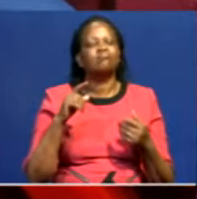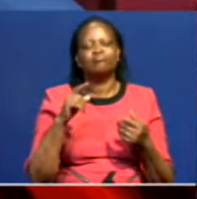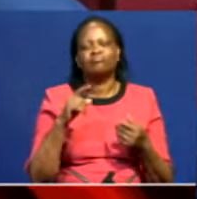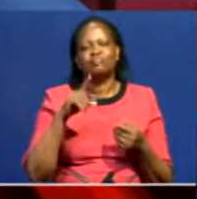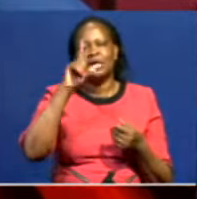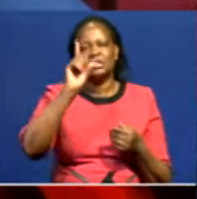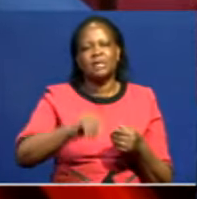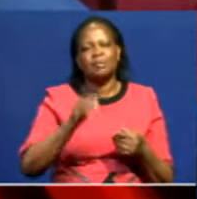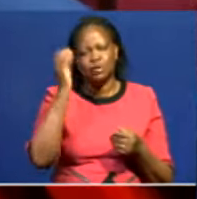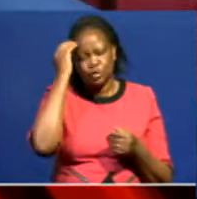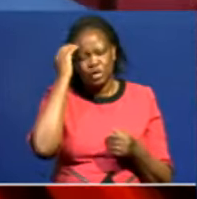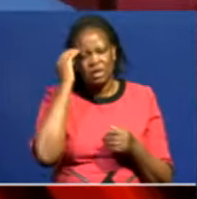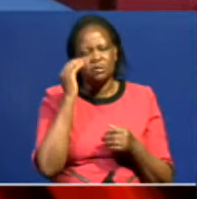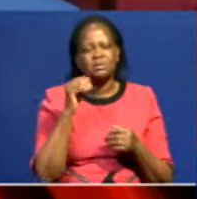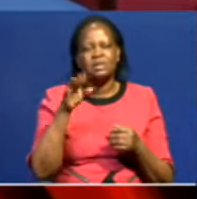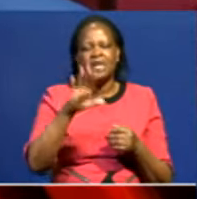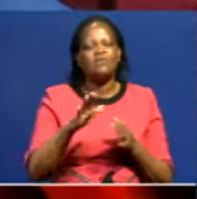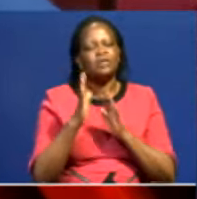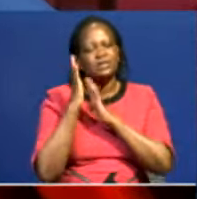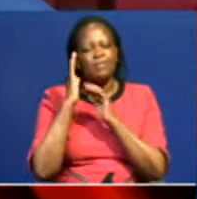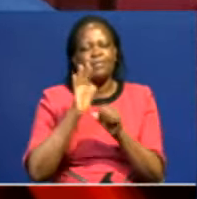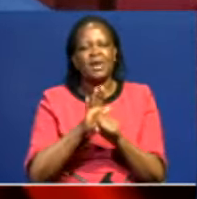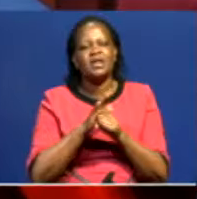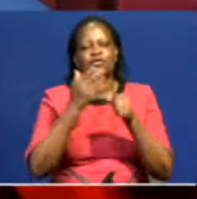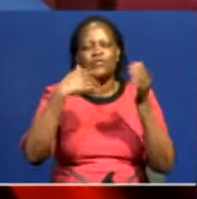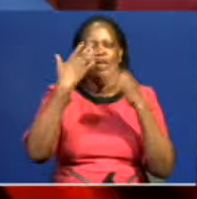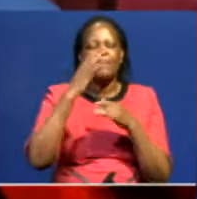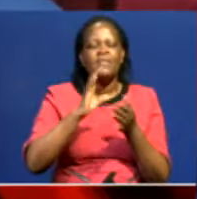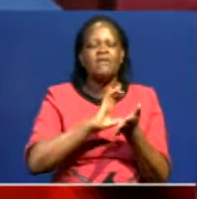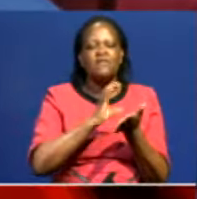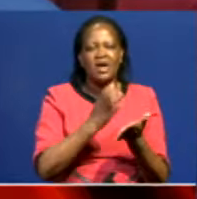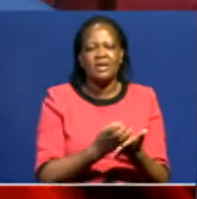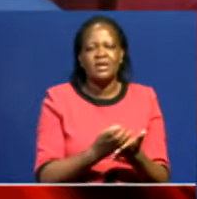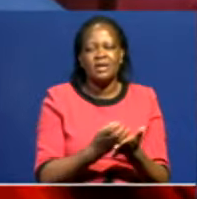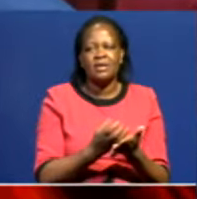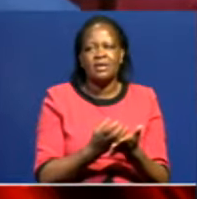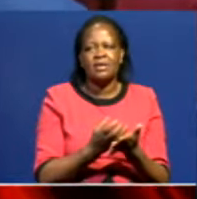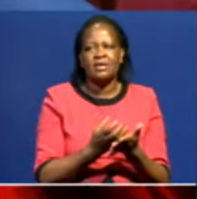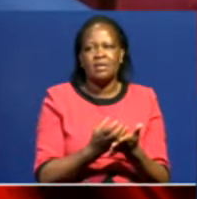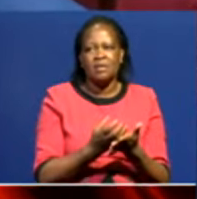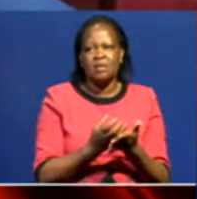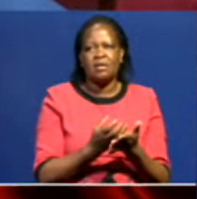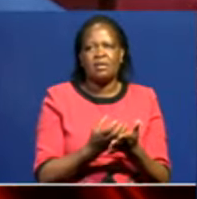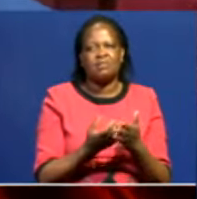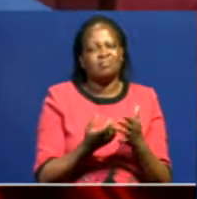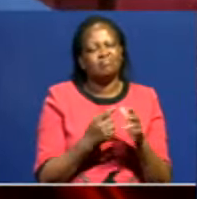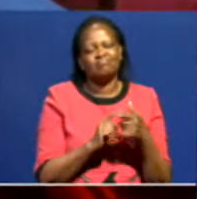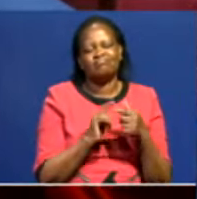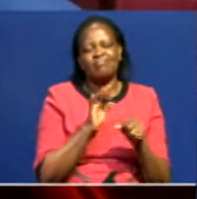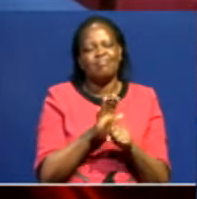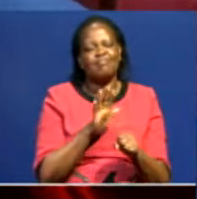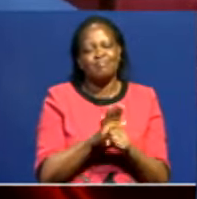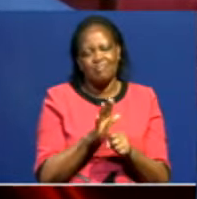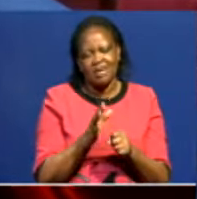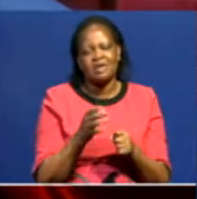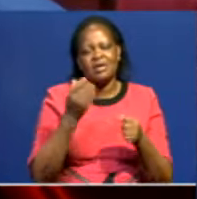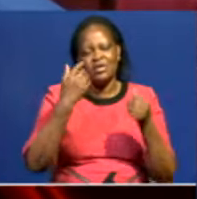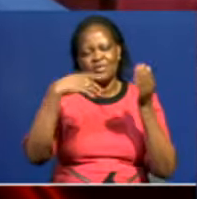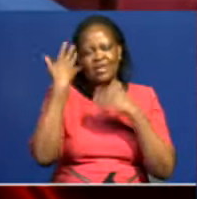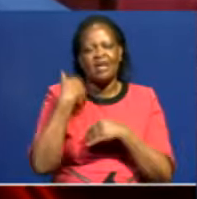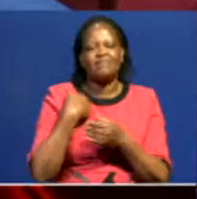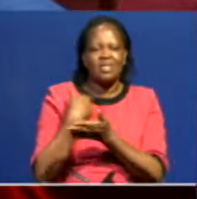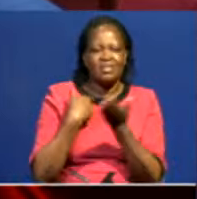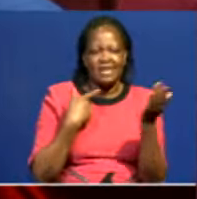Accommodation. So most of the universities are actually being funded by a REIT. So it is already there in most of the universities. So it is that